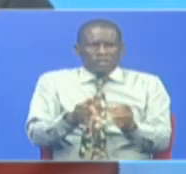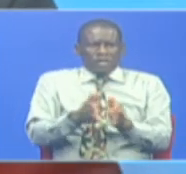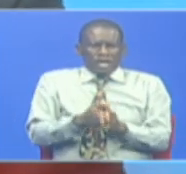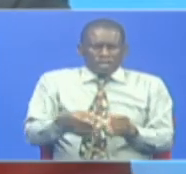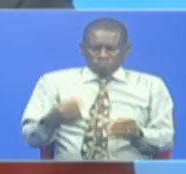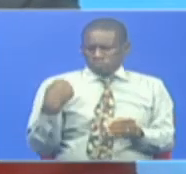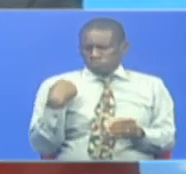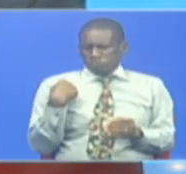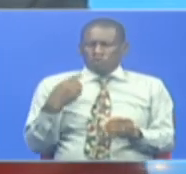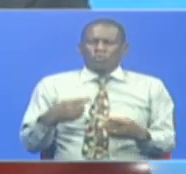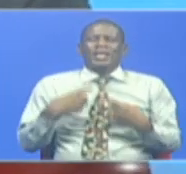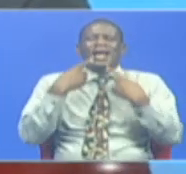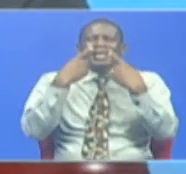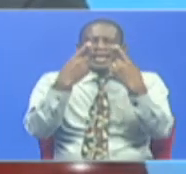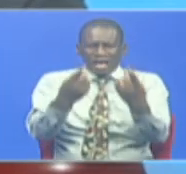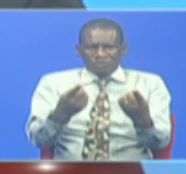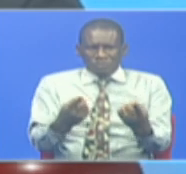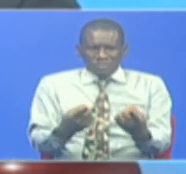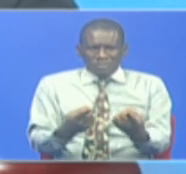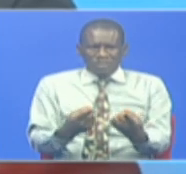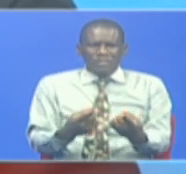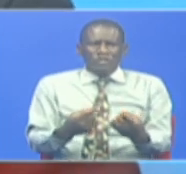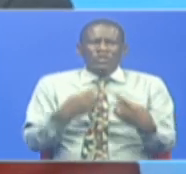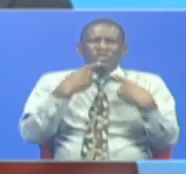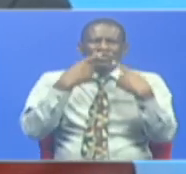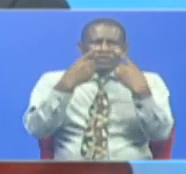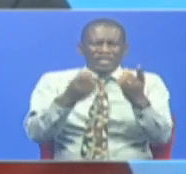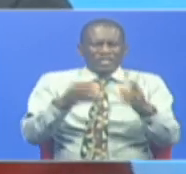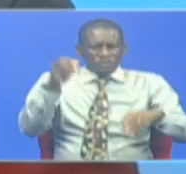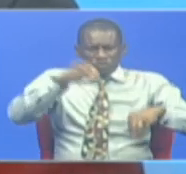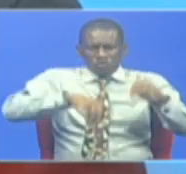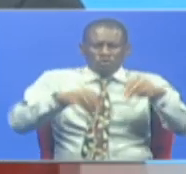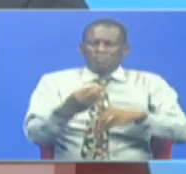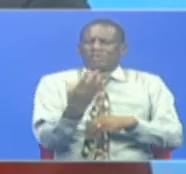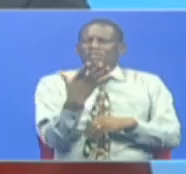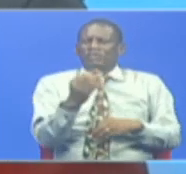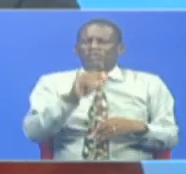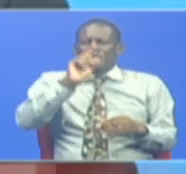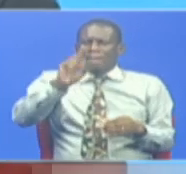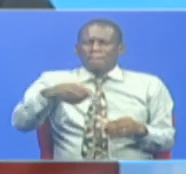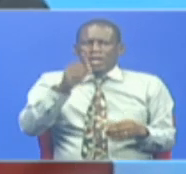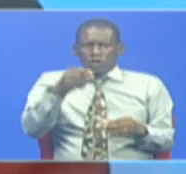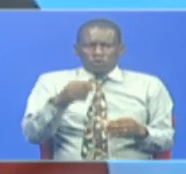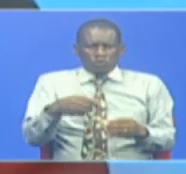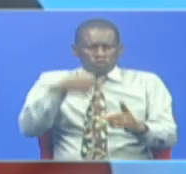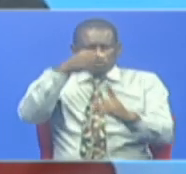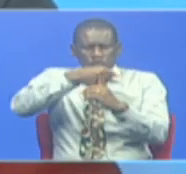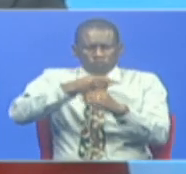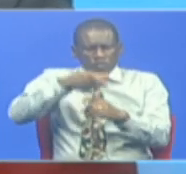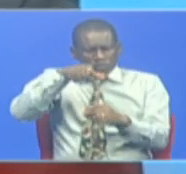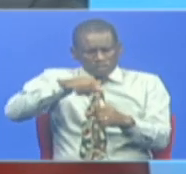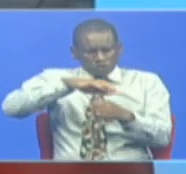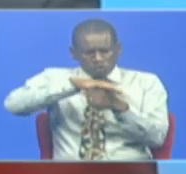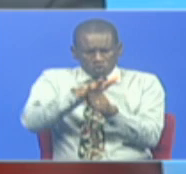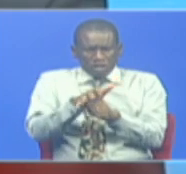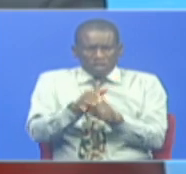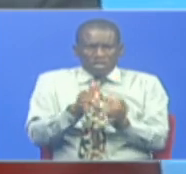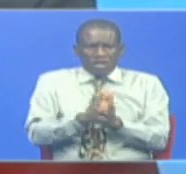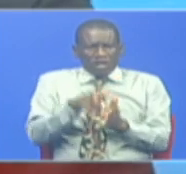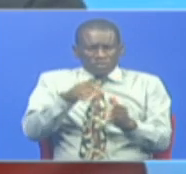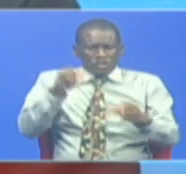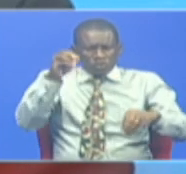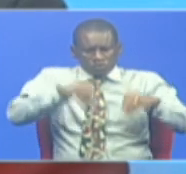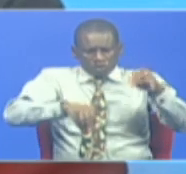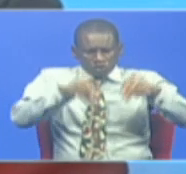recently made an announcement to contribute 50 million towards fighting this pandemic. And this was a